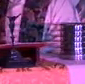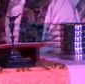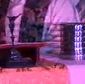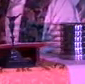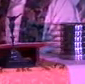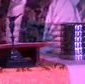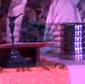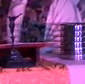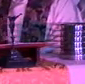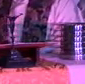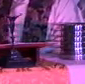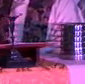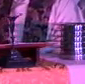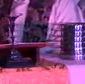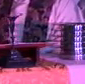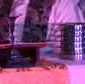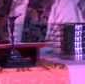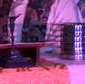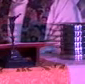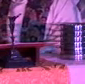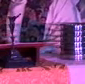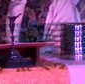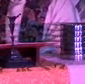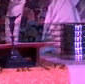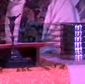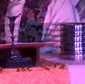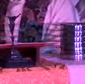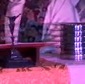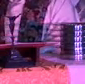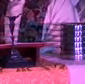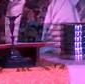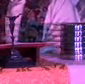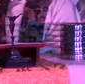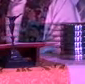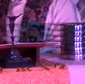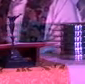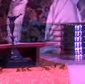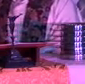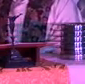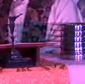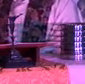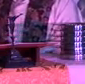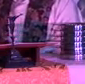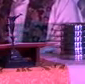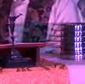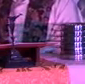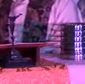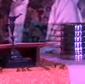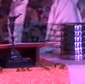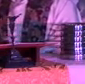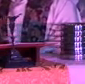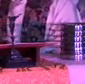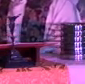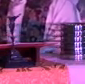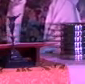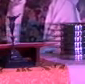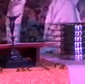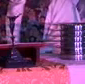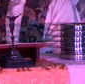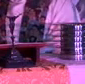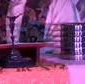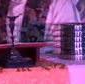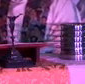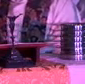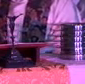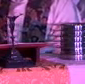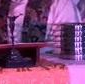But also, likewise, following the supper, he took the cup from the table. Some say the cup of Elijah the